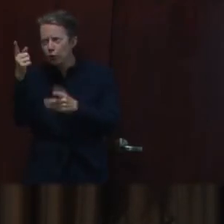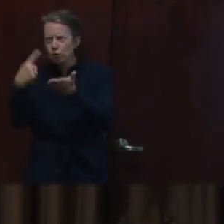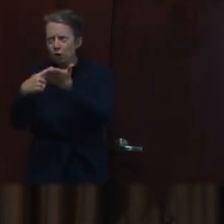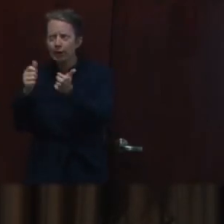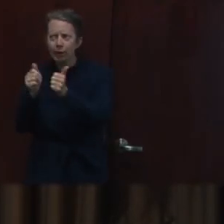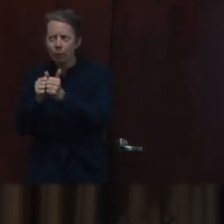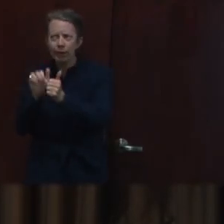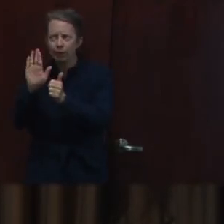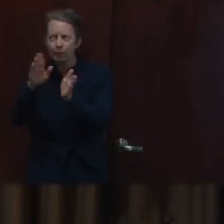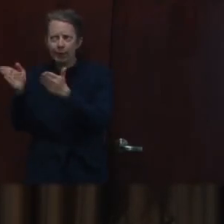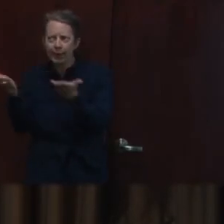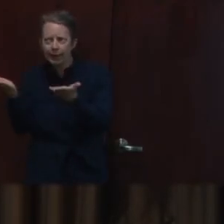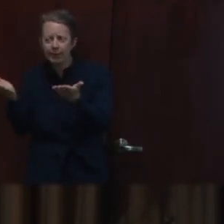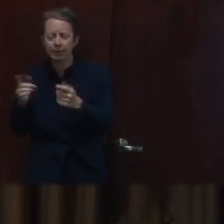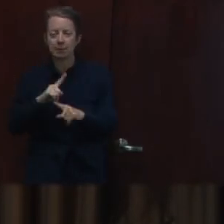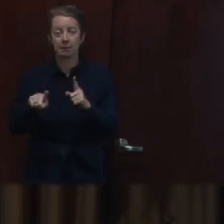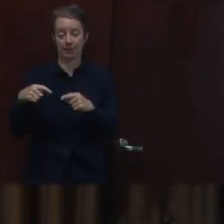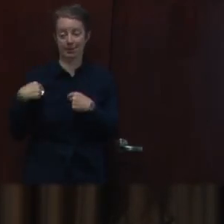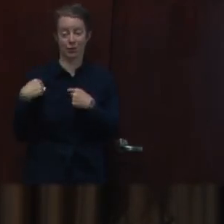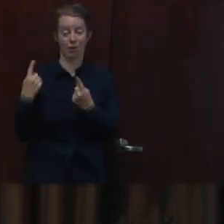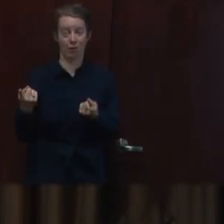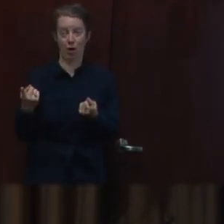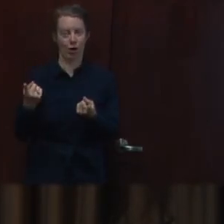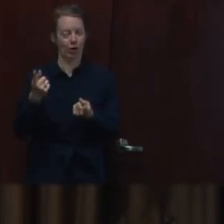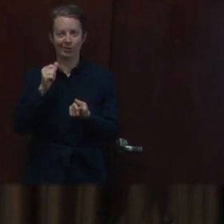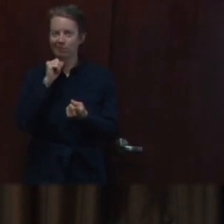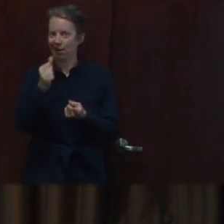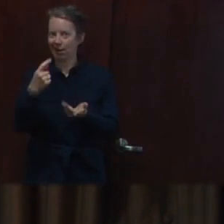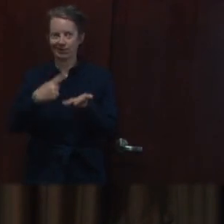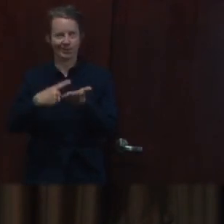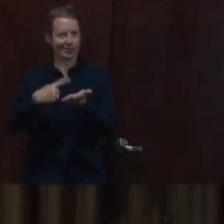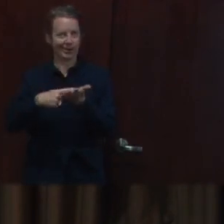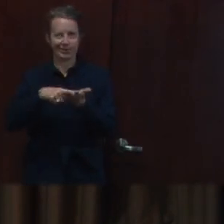that has not been broached in great detail right now.